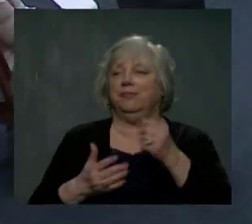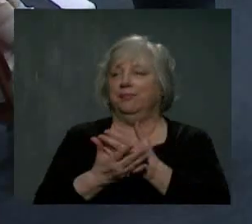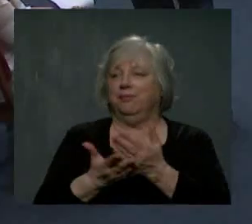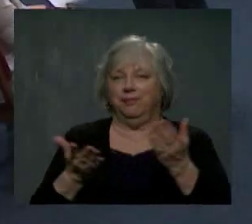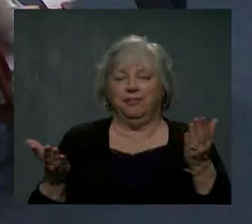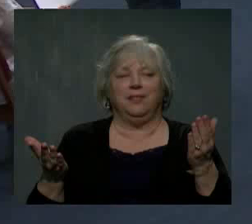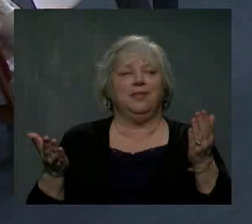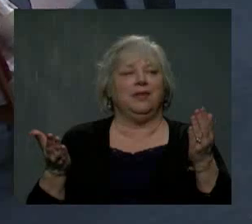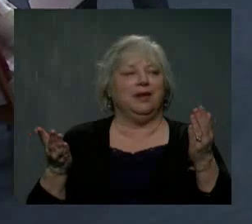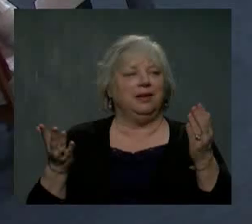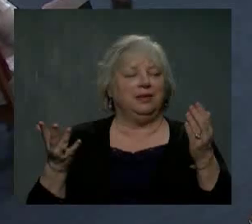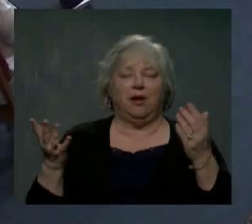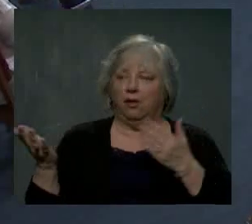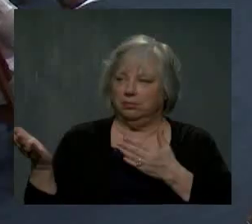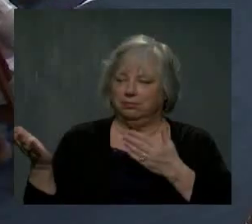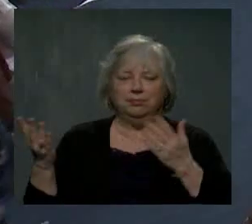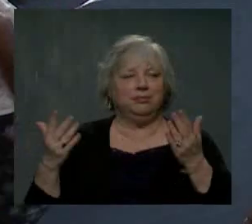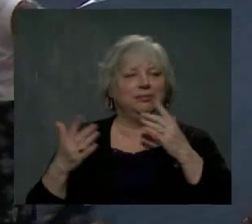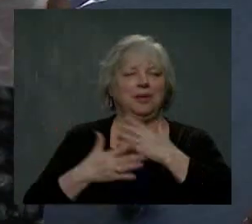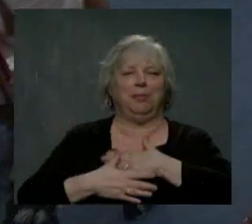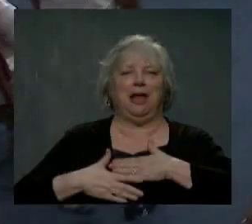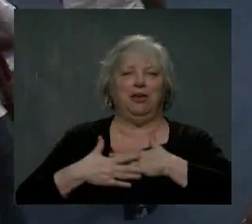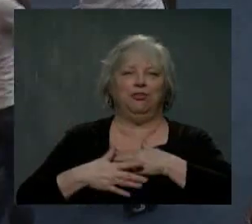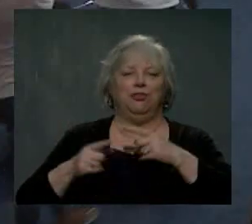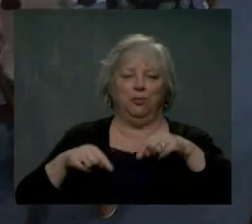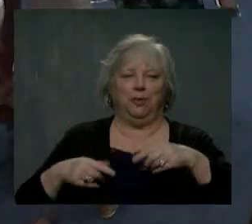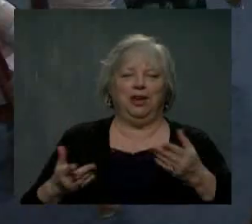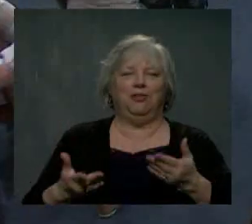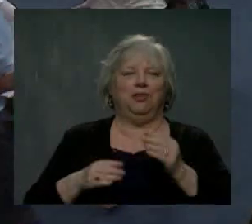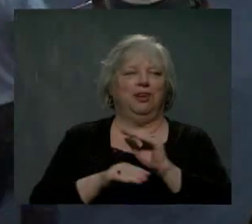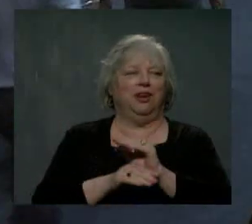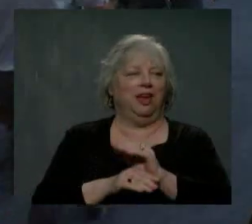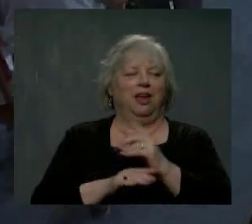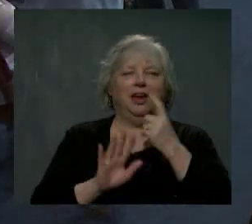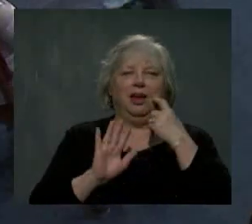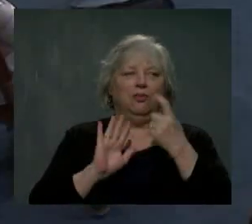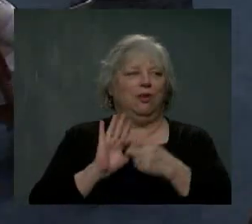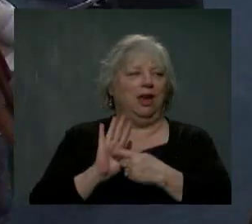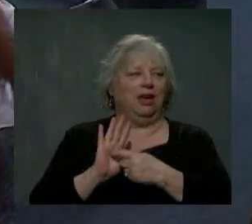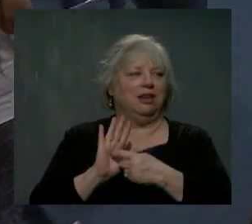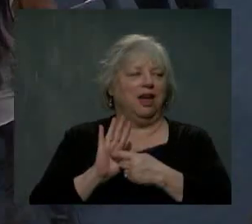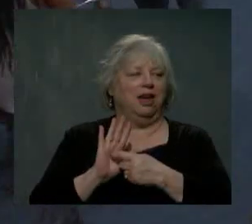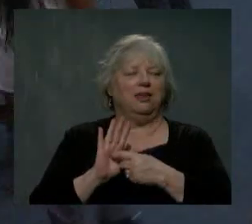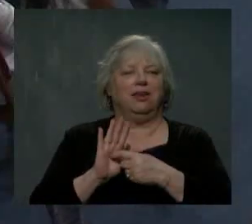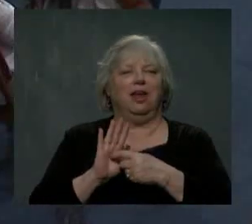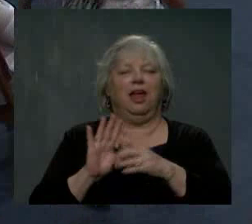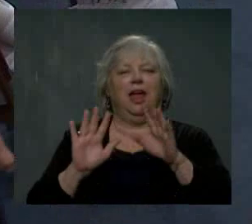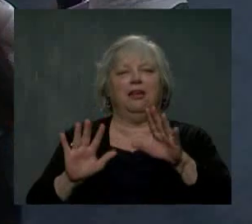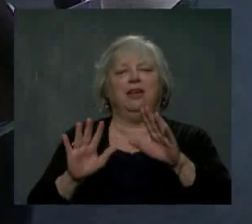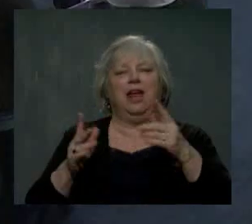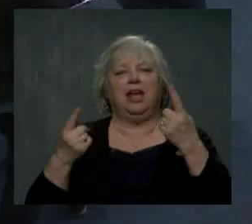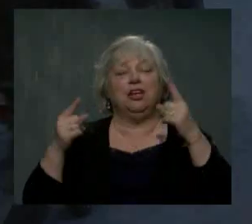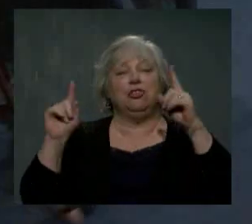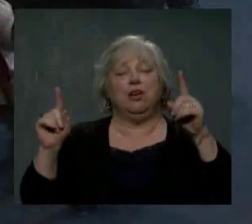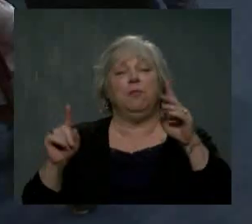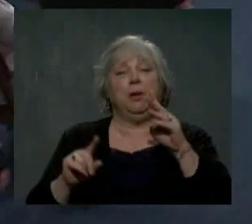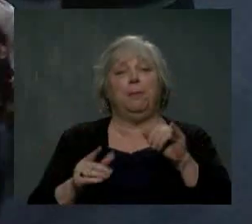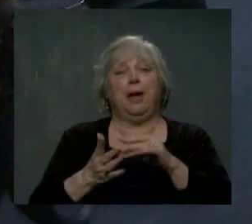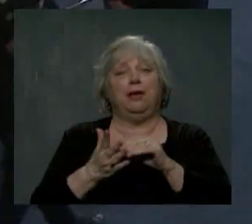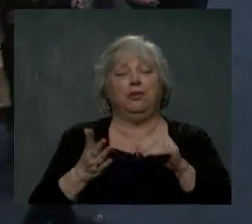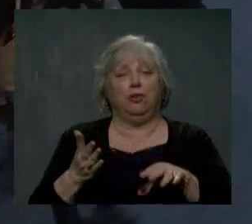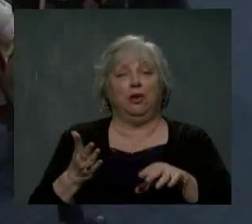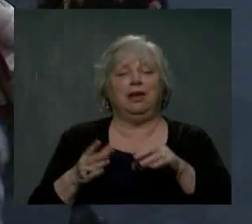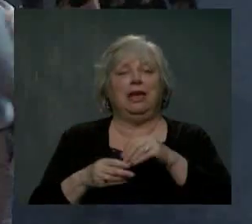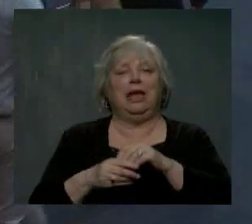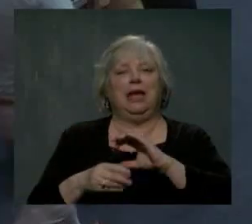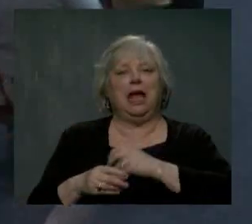Board members, Mr. Moore, it's a pleasure to be here tonight to recognize outstanding achievement by students